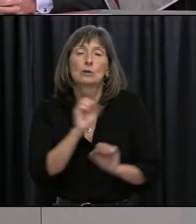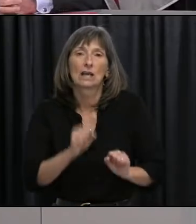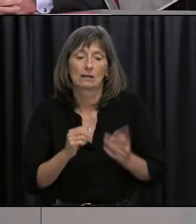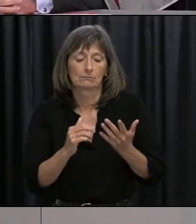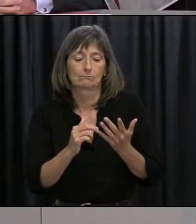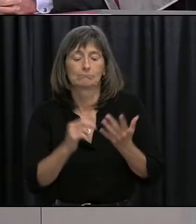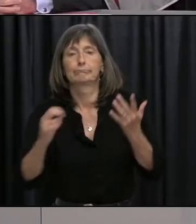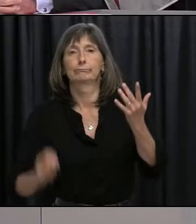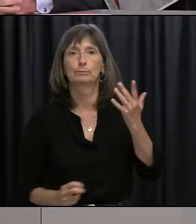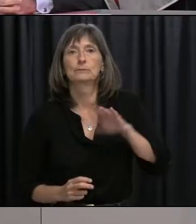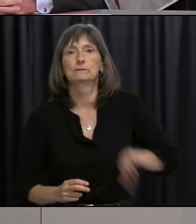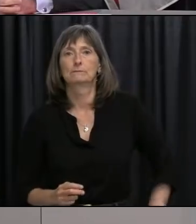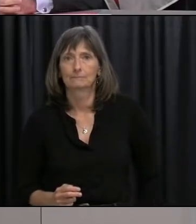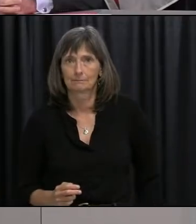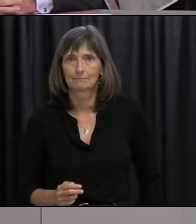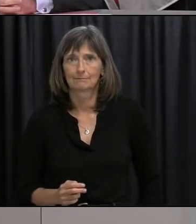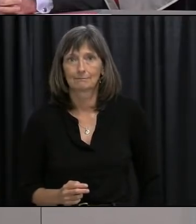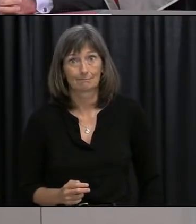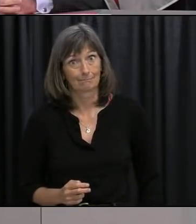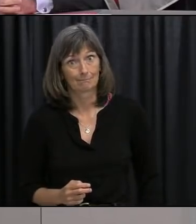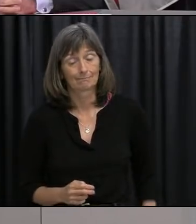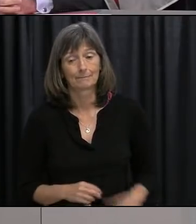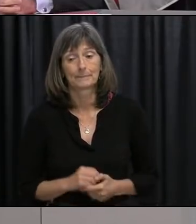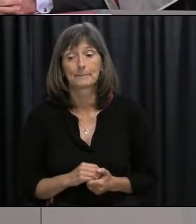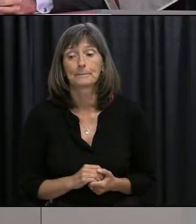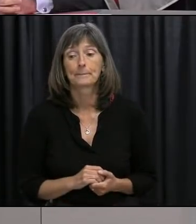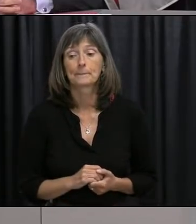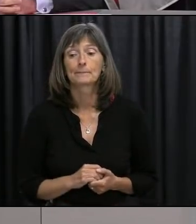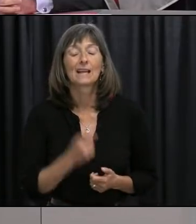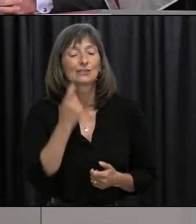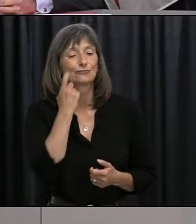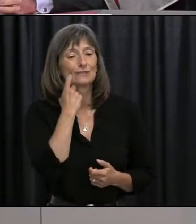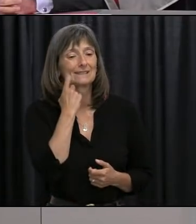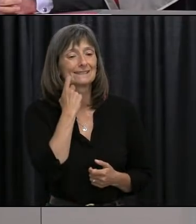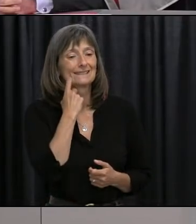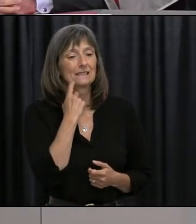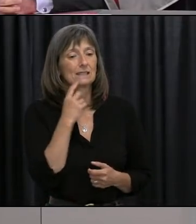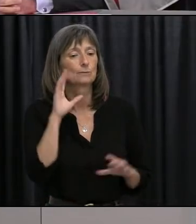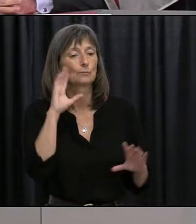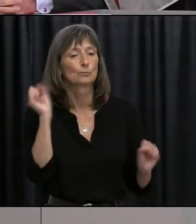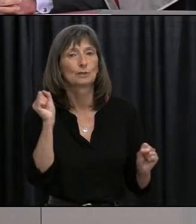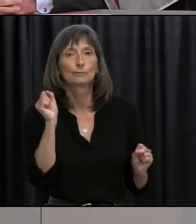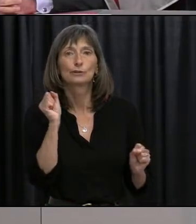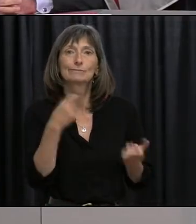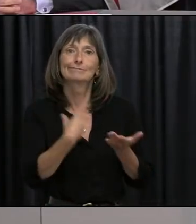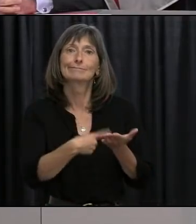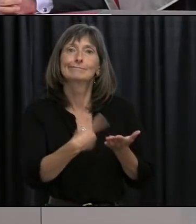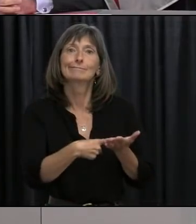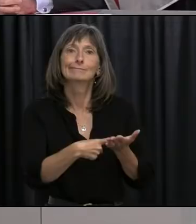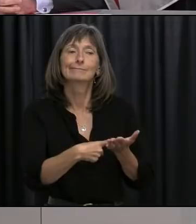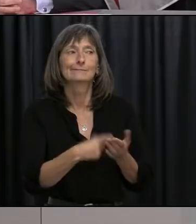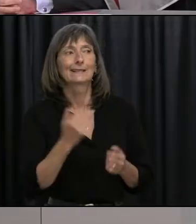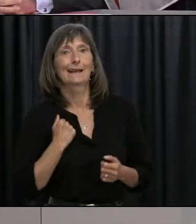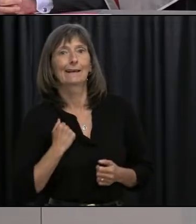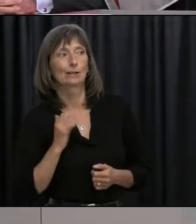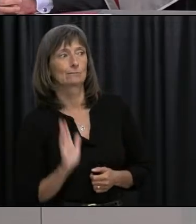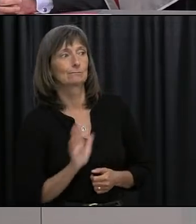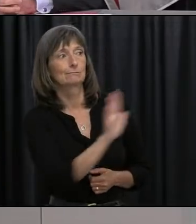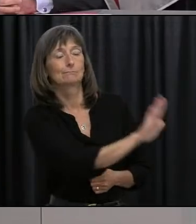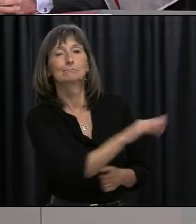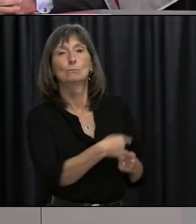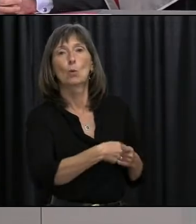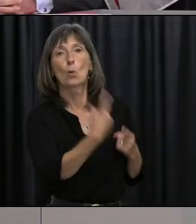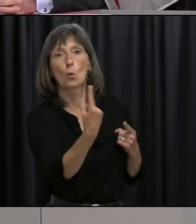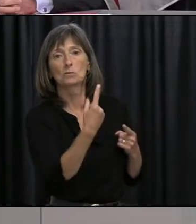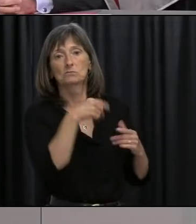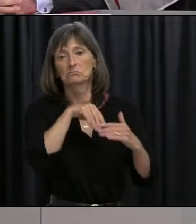And Dr. Fitzgerald, we heard the Premier just talking about opening travel to the rest of Canada. You've been looking at the epidemiology